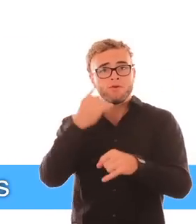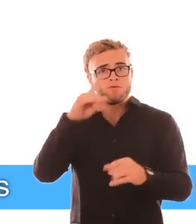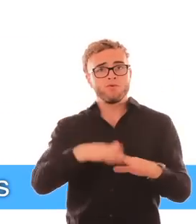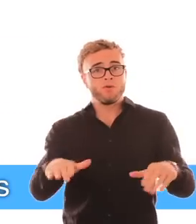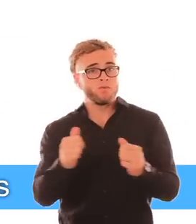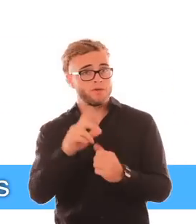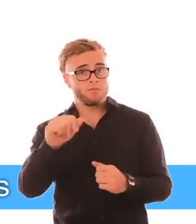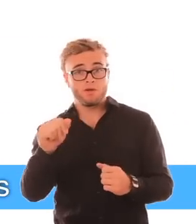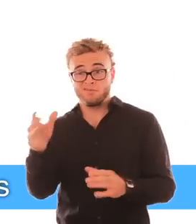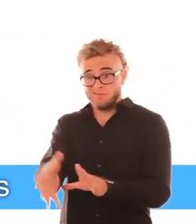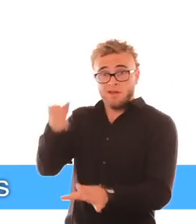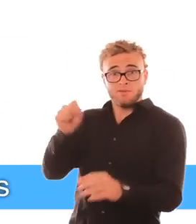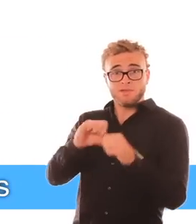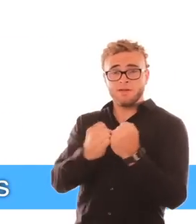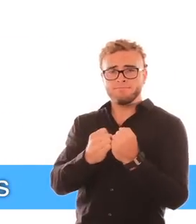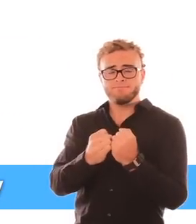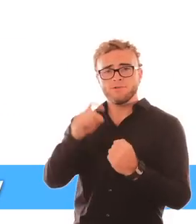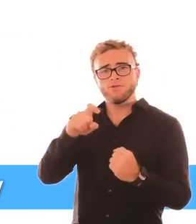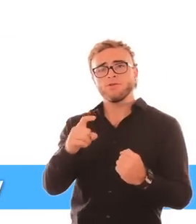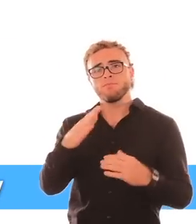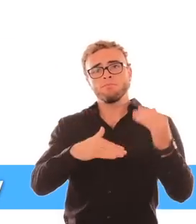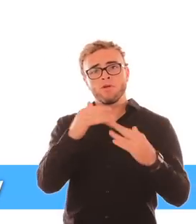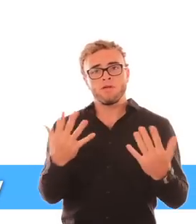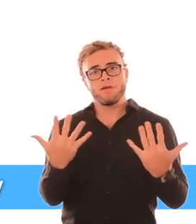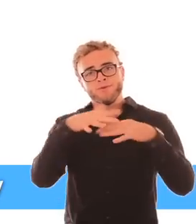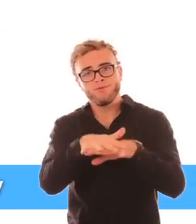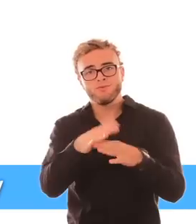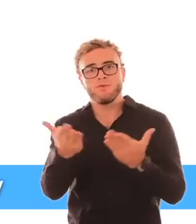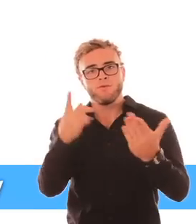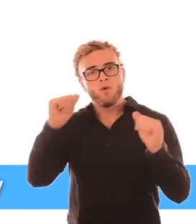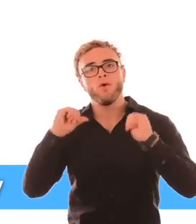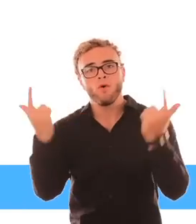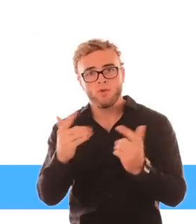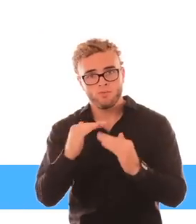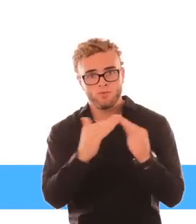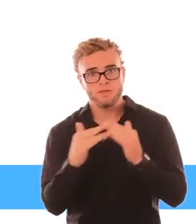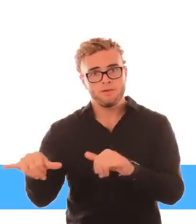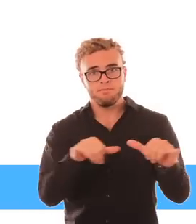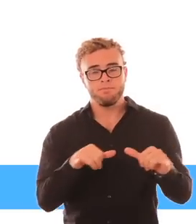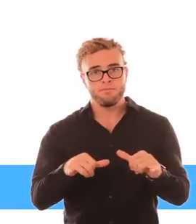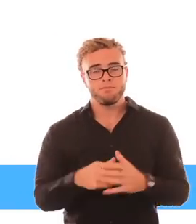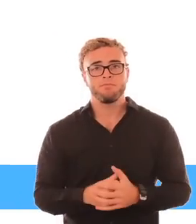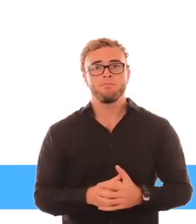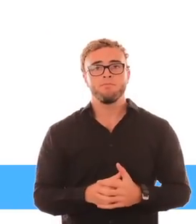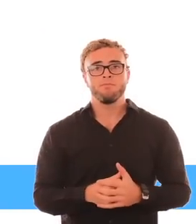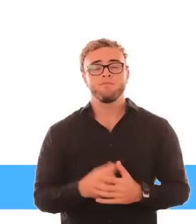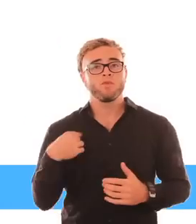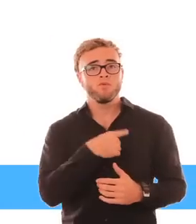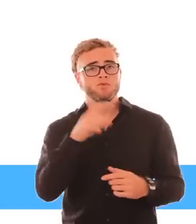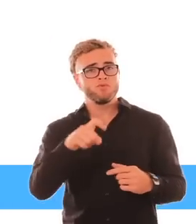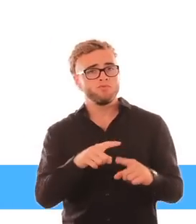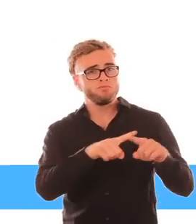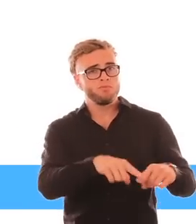For example, instead of building new institutions for children with disabilities and taking them away from society, we should build inclusive services for